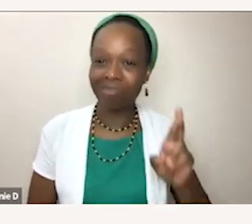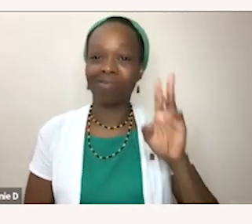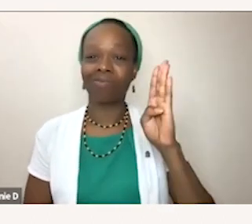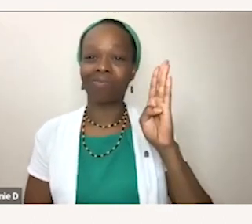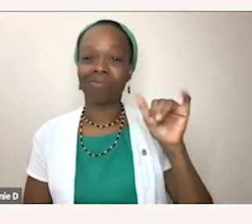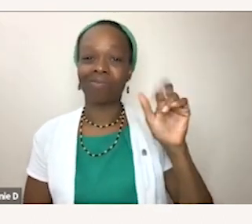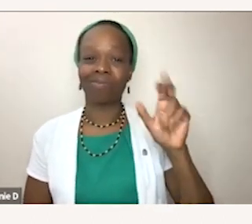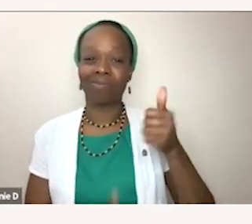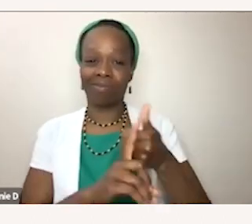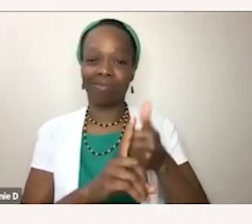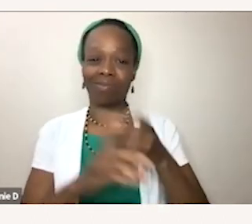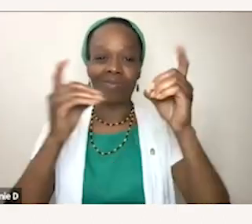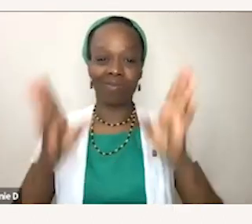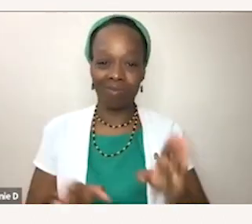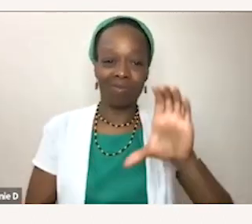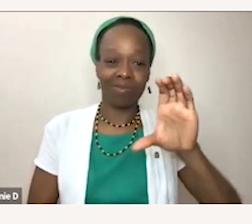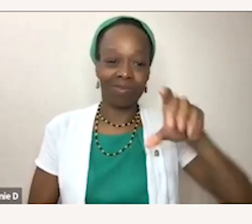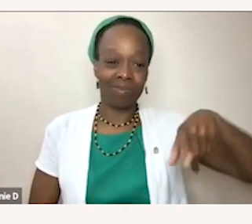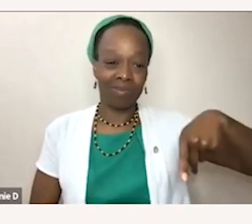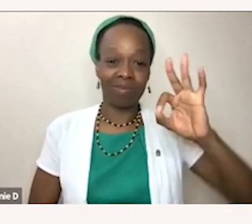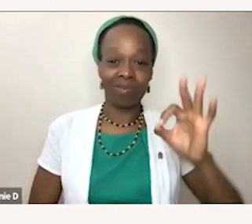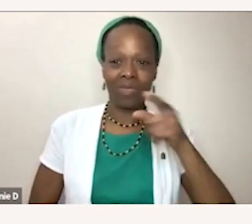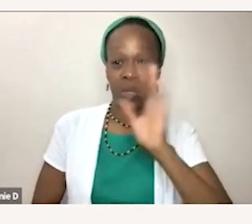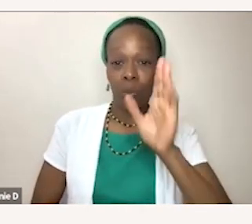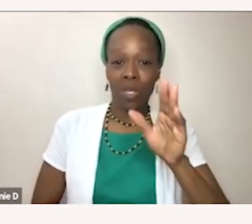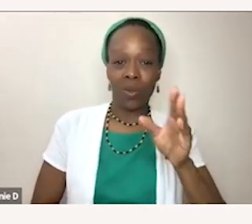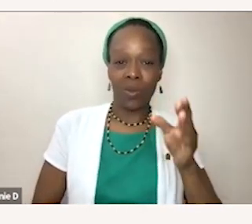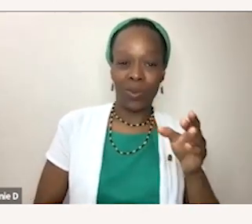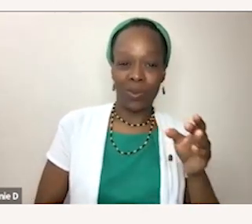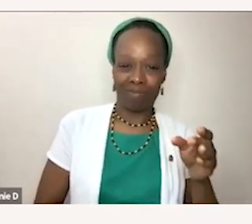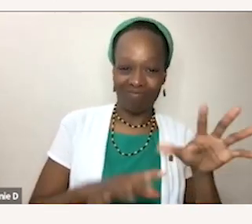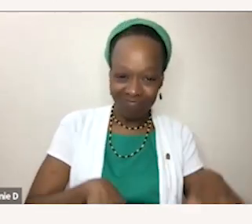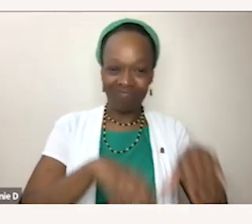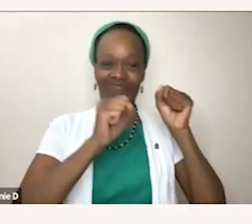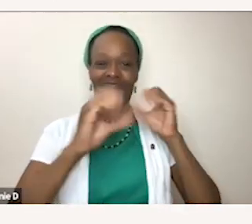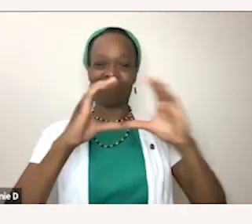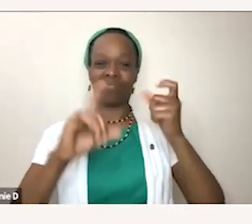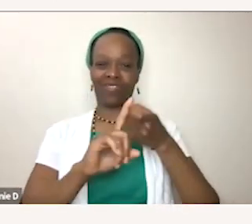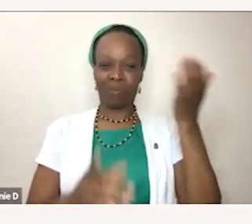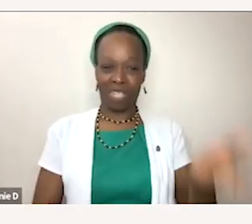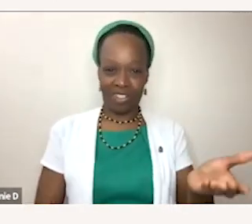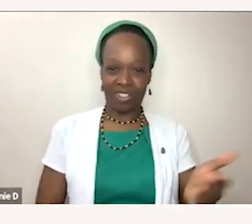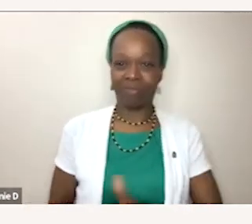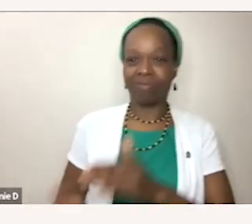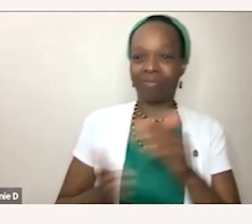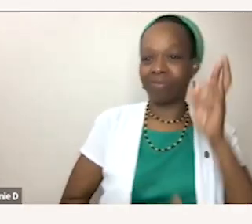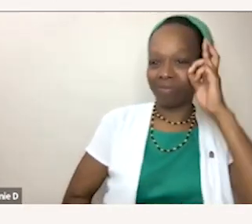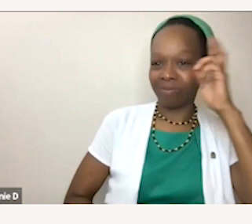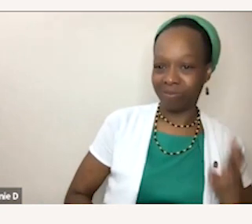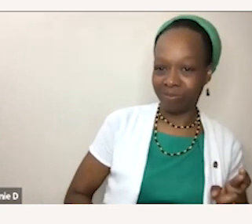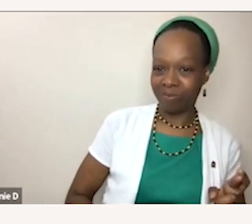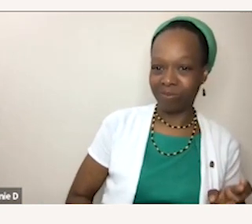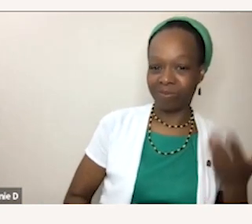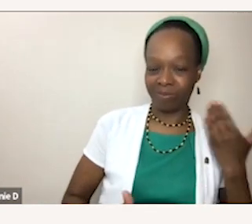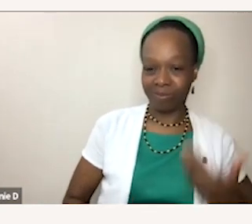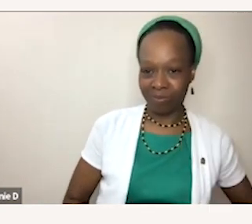the Cerebral Palsy Foundation. So she is going to pick it up from here. Thank you so much, Ashley. As Ashley mentioned, my name is